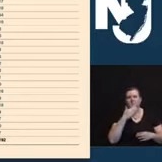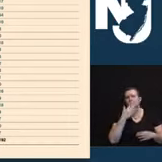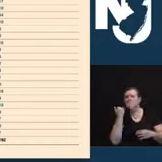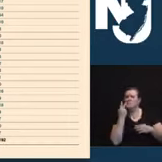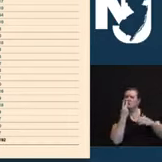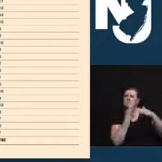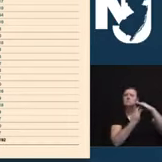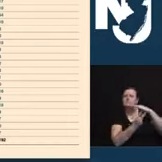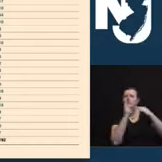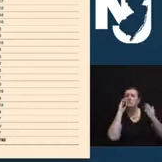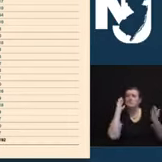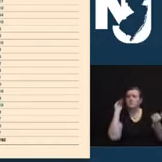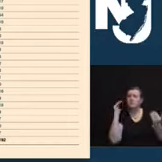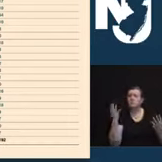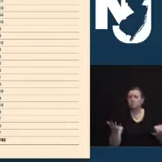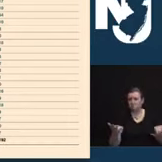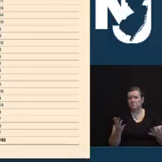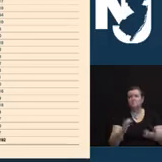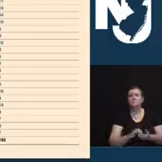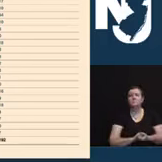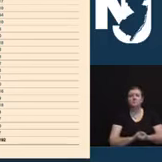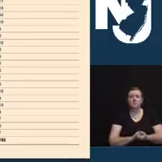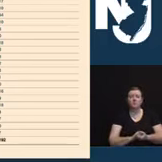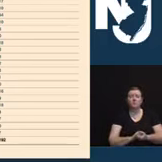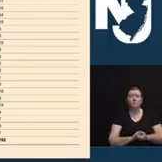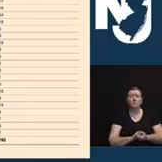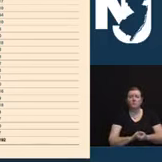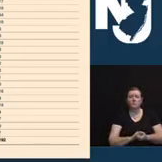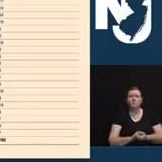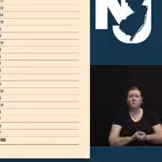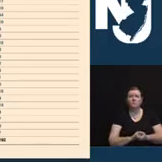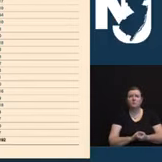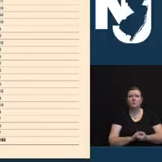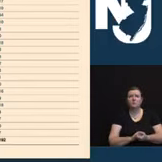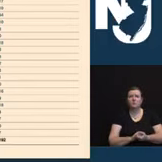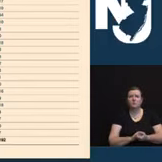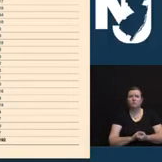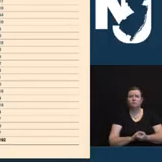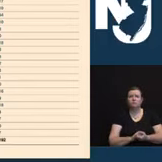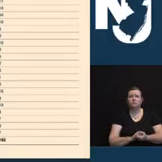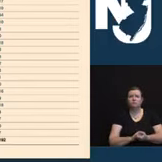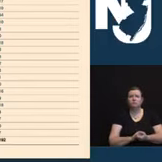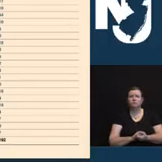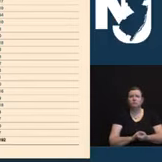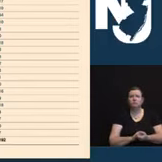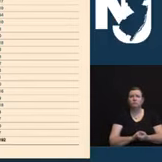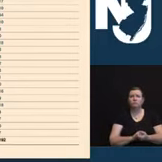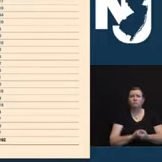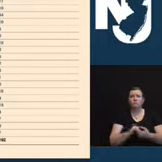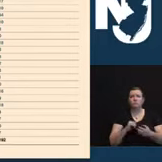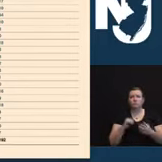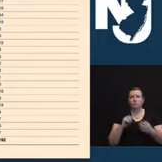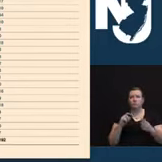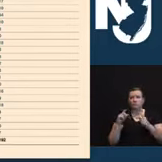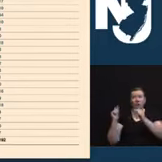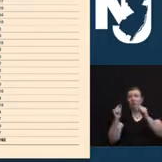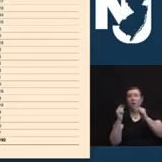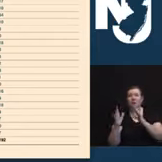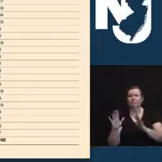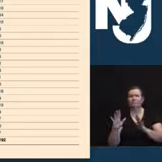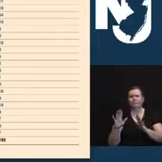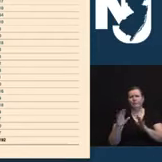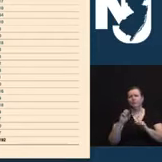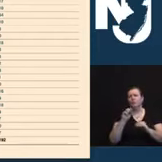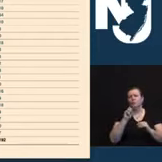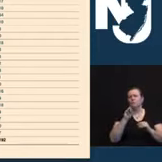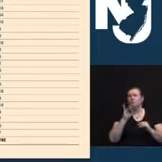at it, I must again dispel forcefully the irresponsible rumor that was spread on Twitter yesterday. We are not